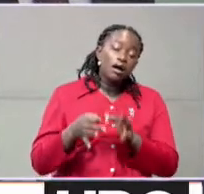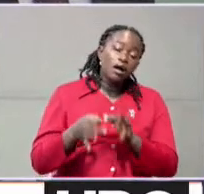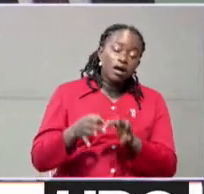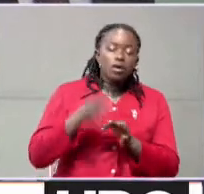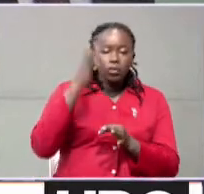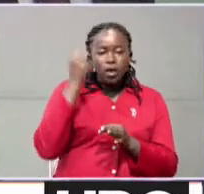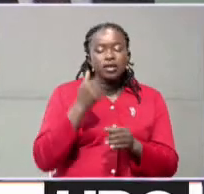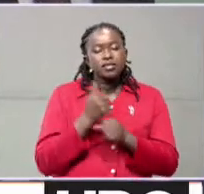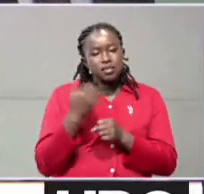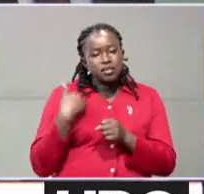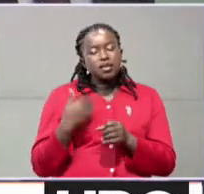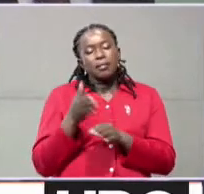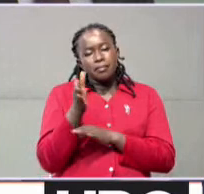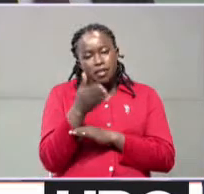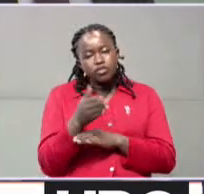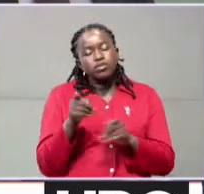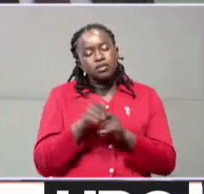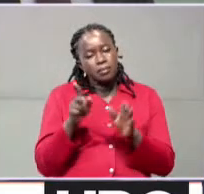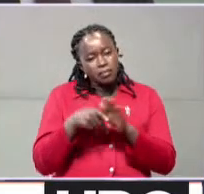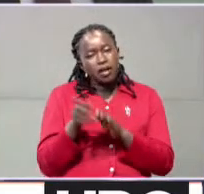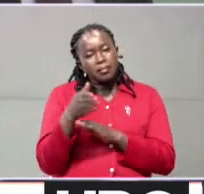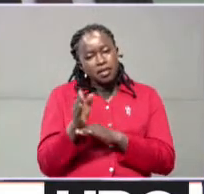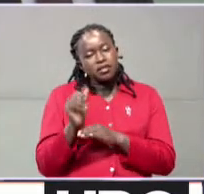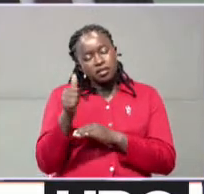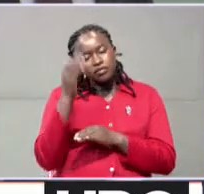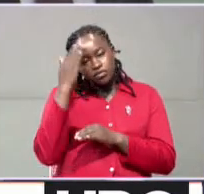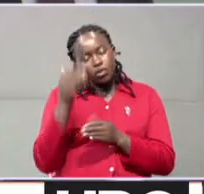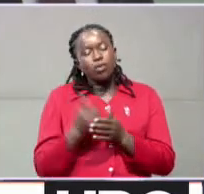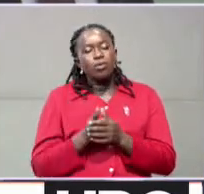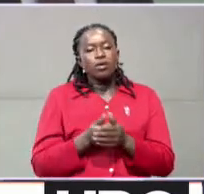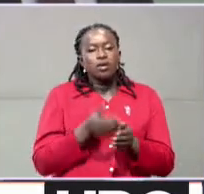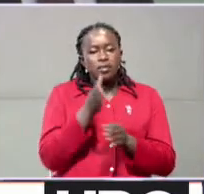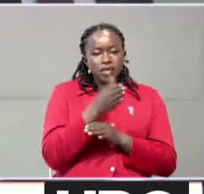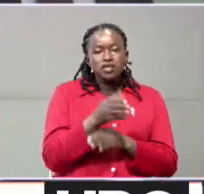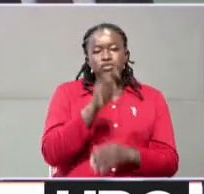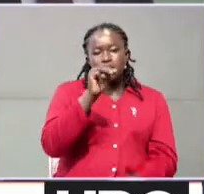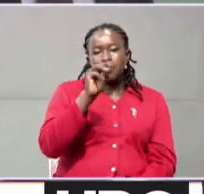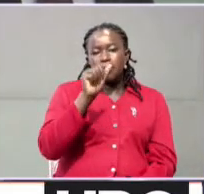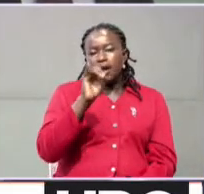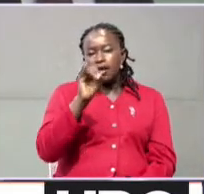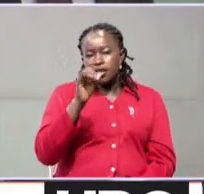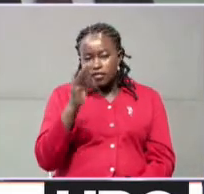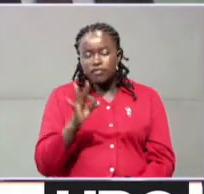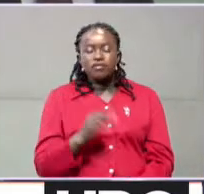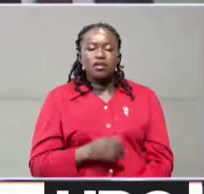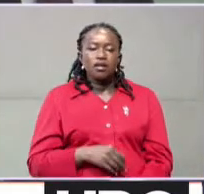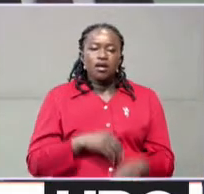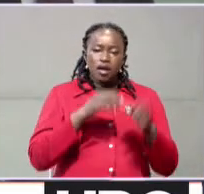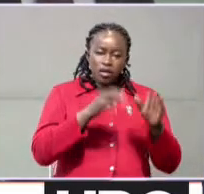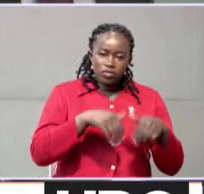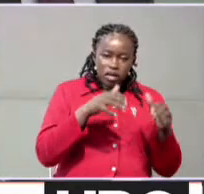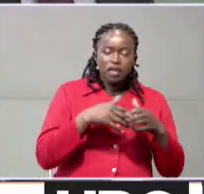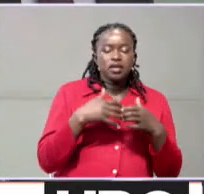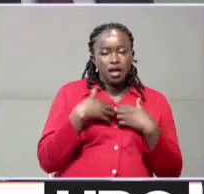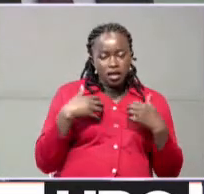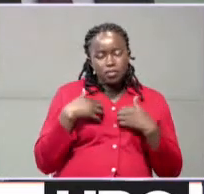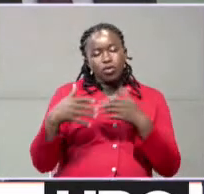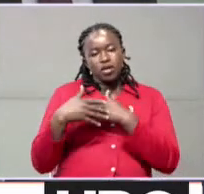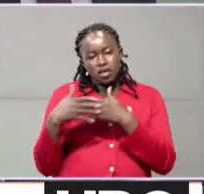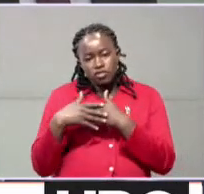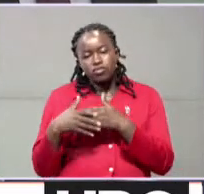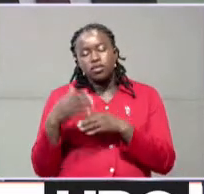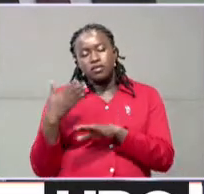sister ministries and the prime minister knows this the ministry of maif that is agriculture animal industry under